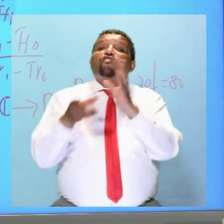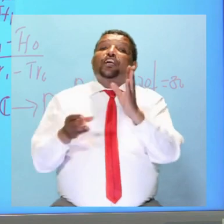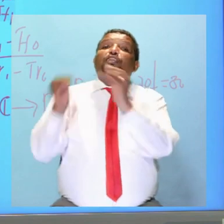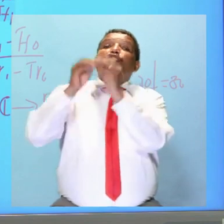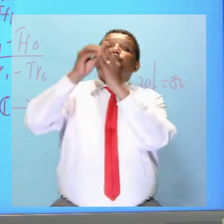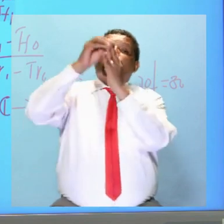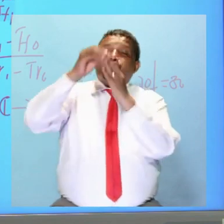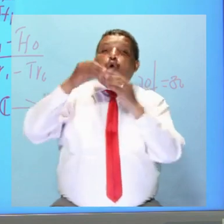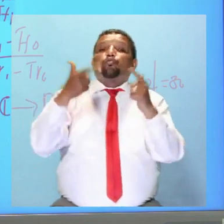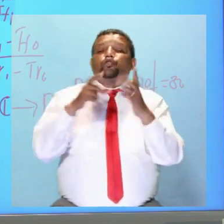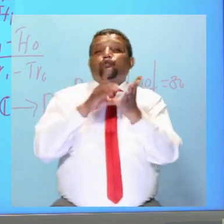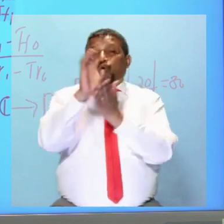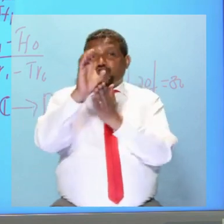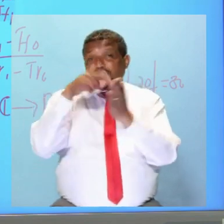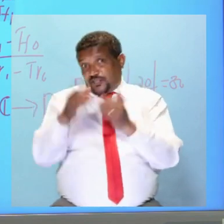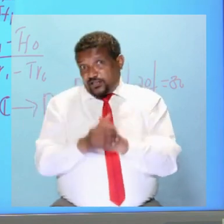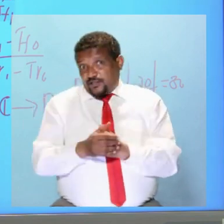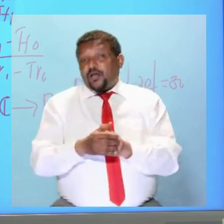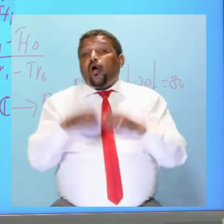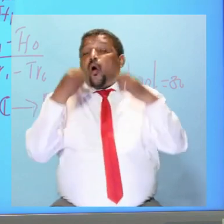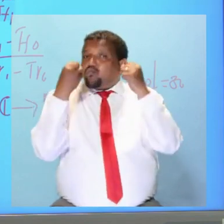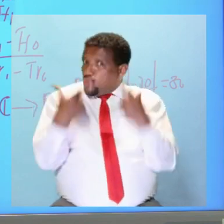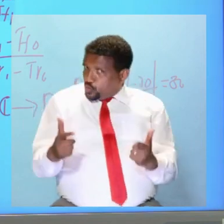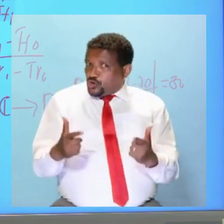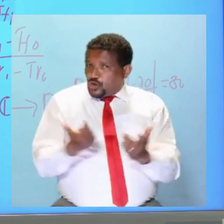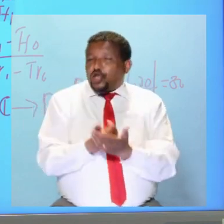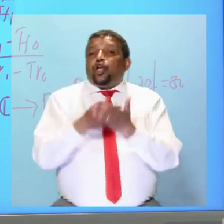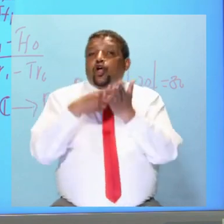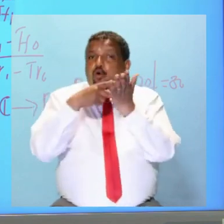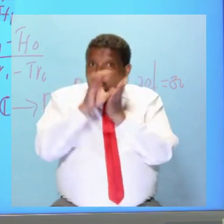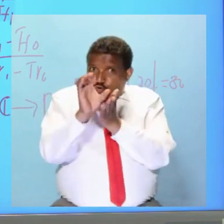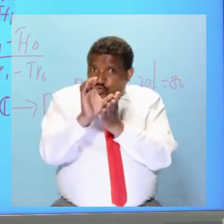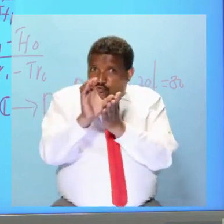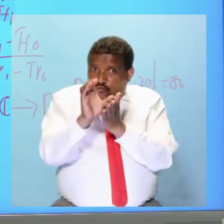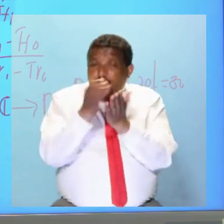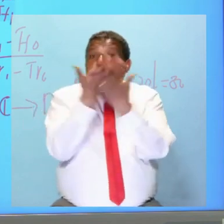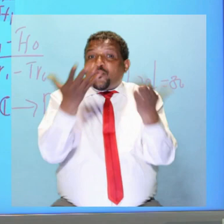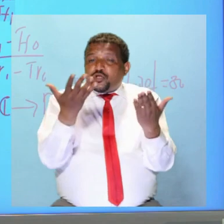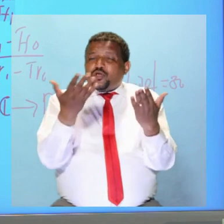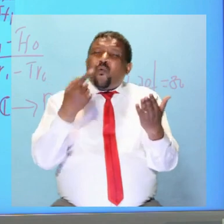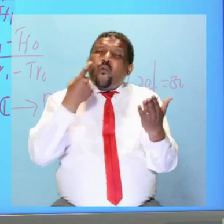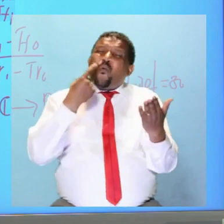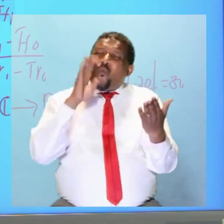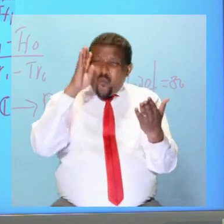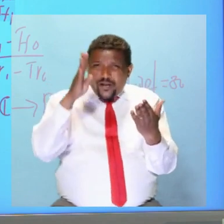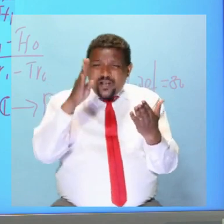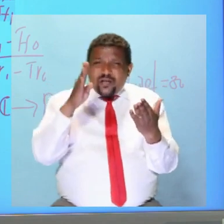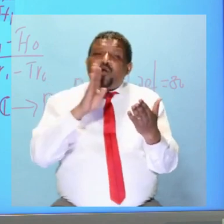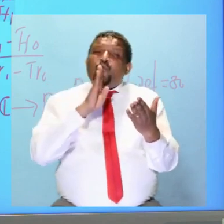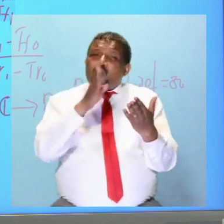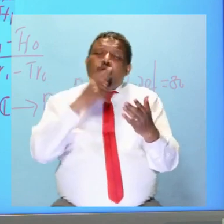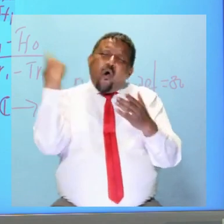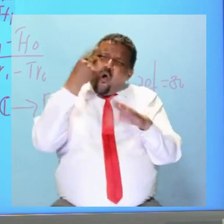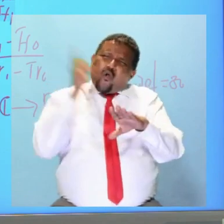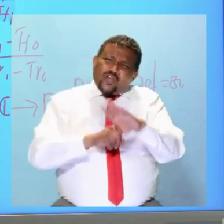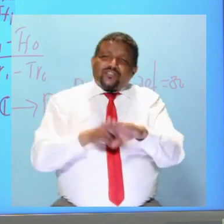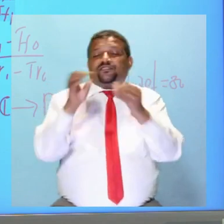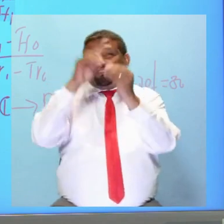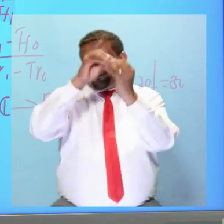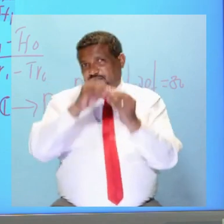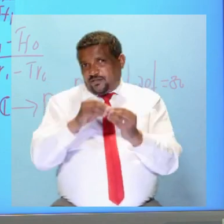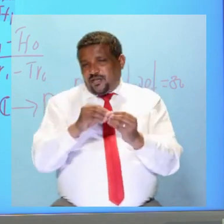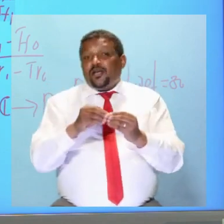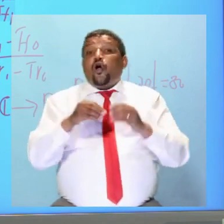opportunity cost states that the opportunity cost of a commodity will always increase. For example, from this model, the opportunity cost